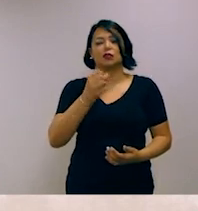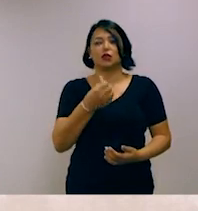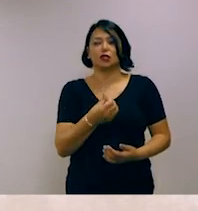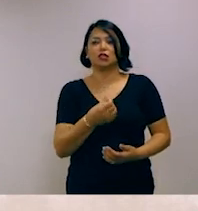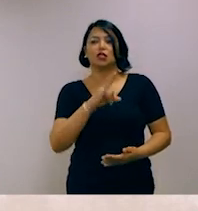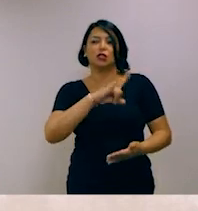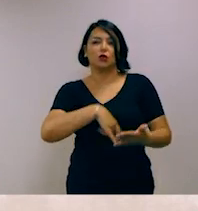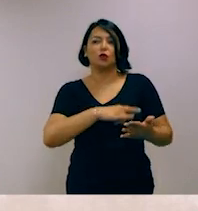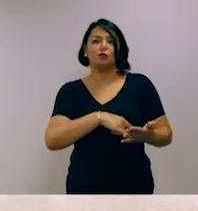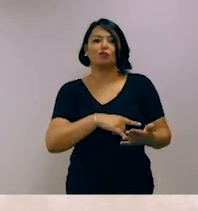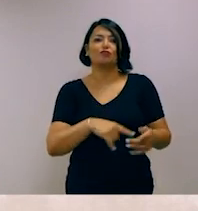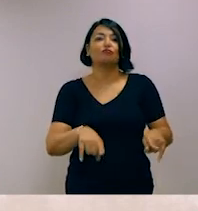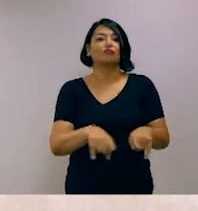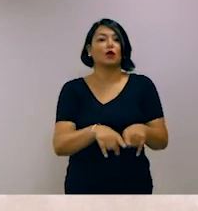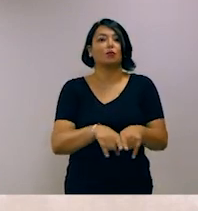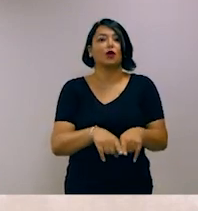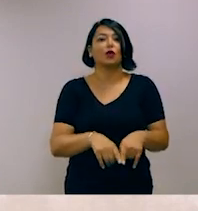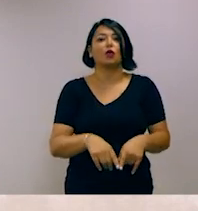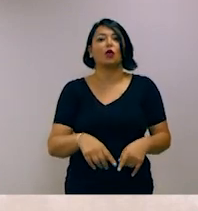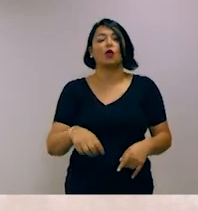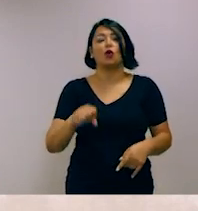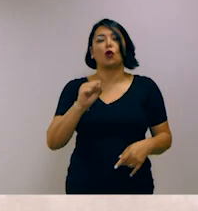6,286 petitions plus